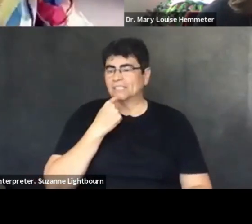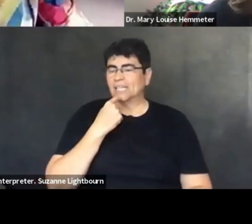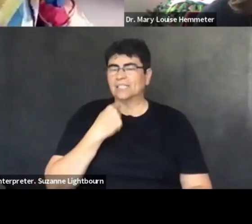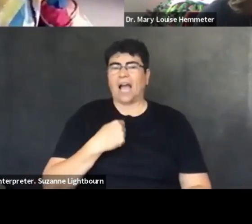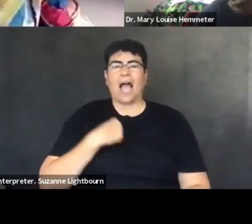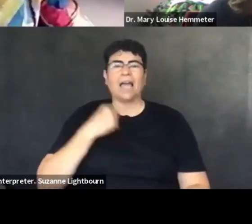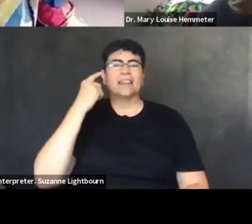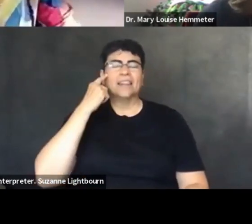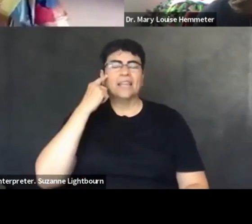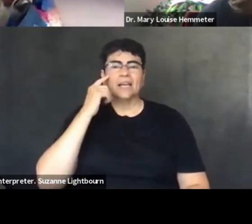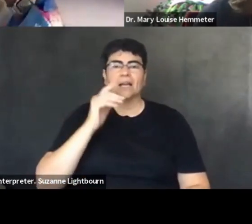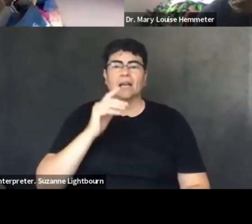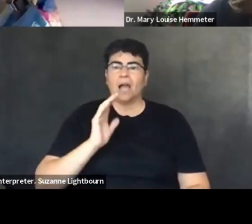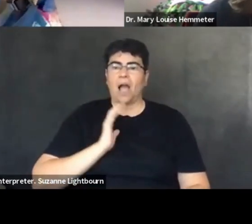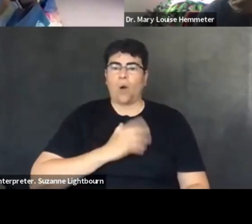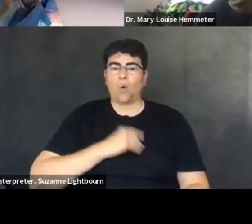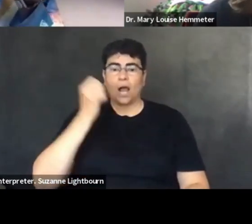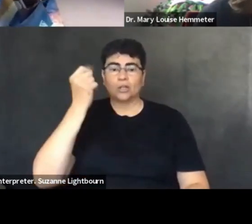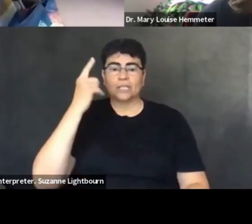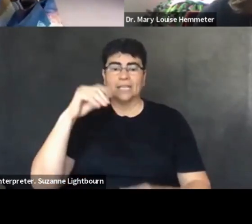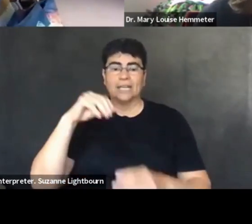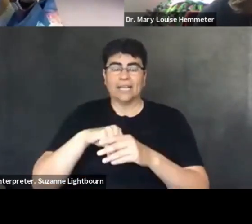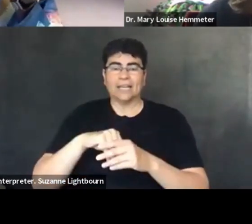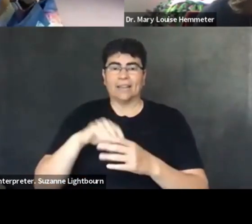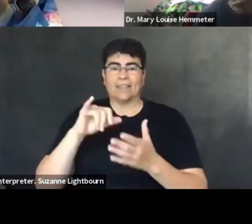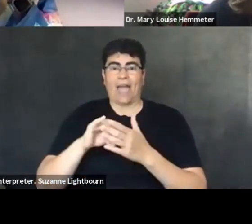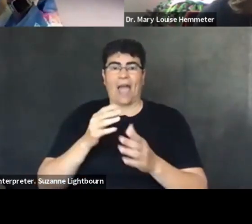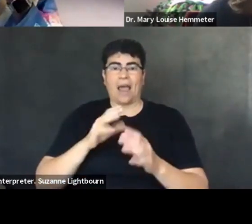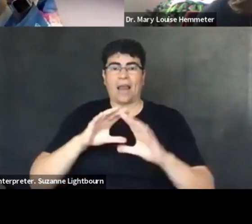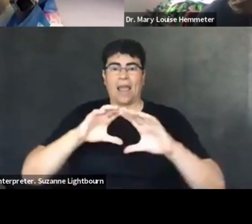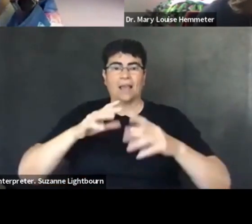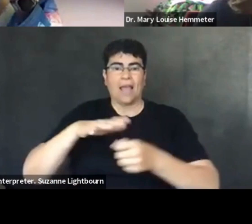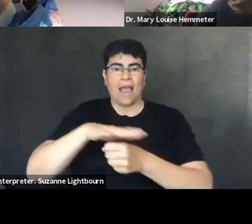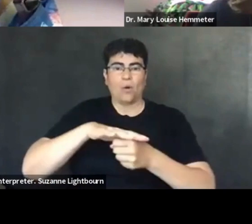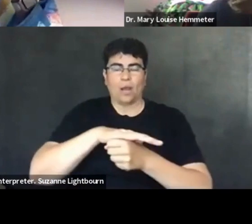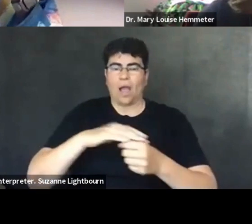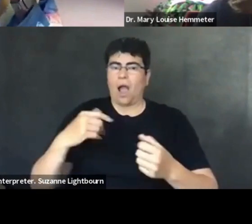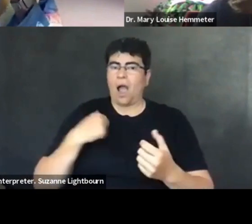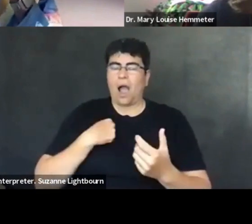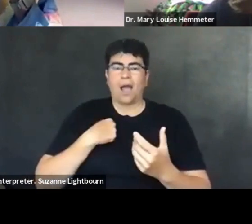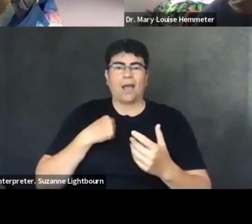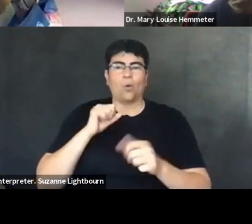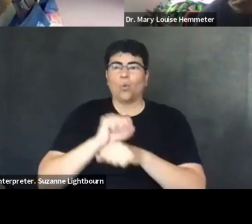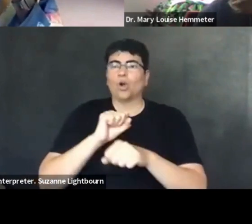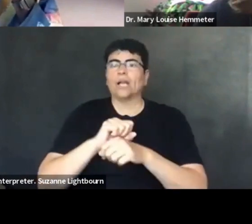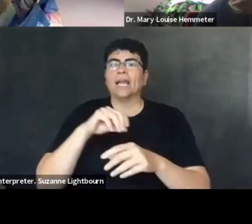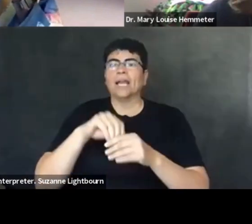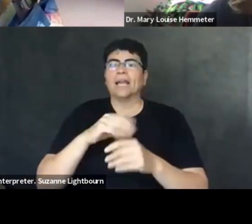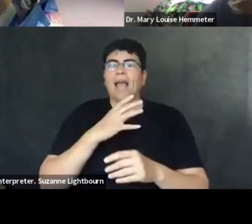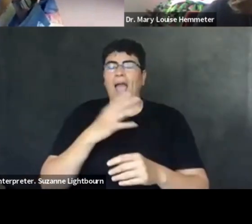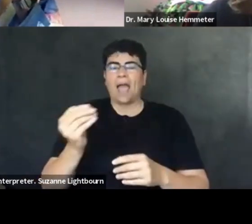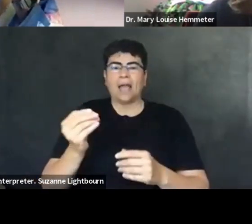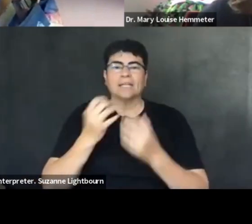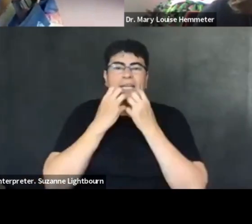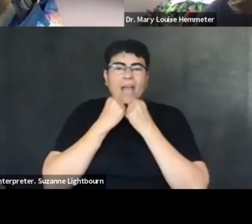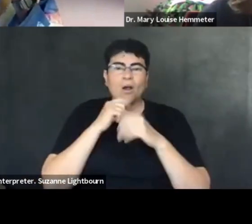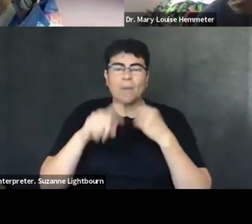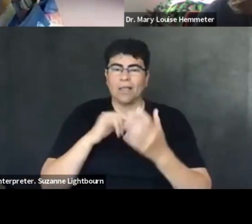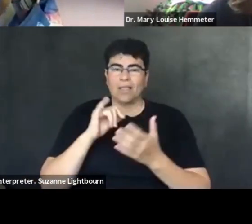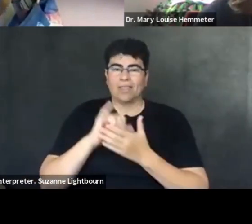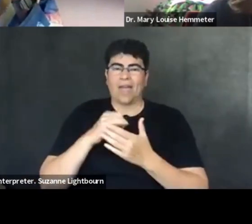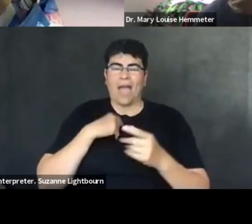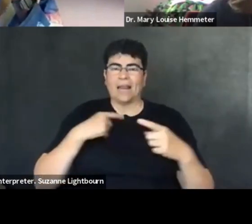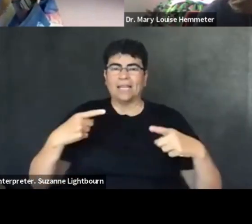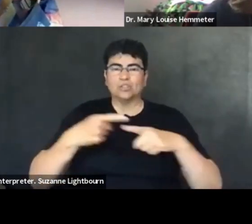our understanding is in the sector that I work in and care about so much is that there is this intersection of race